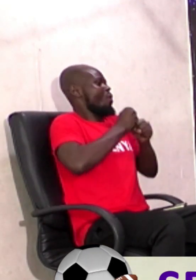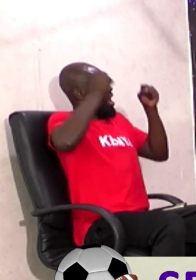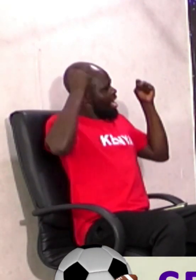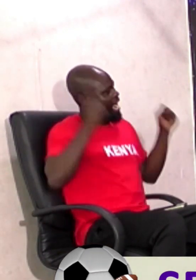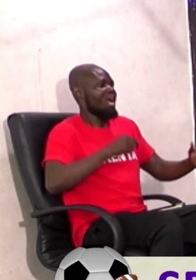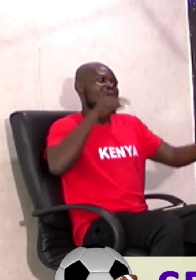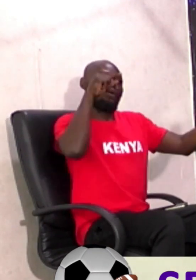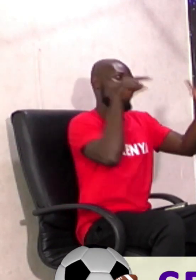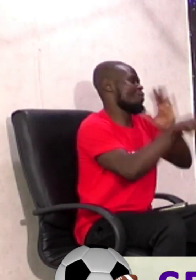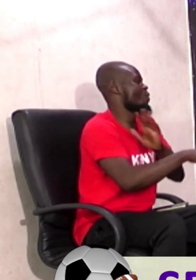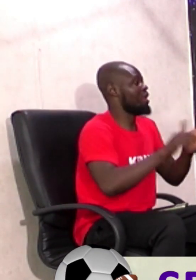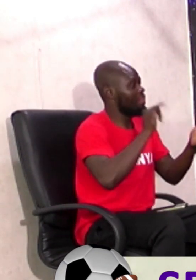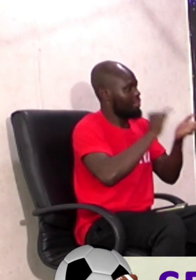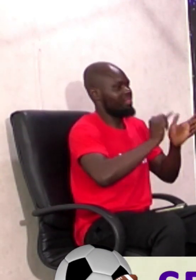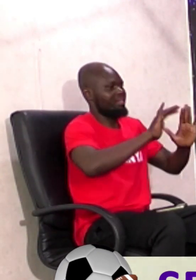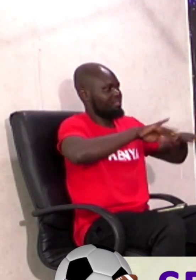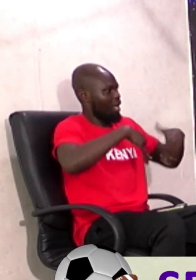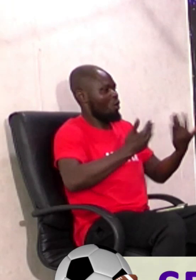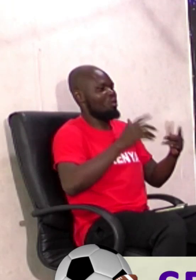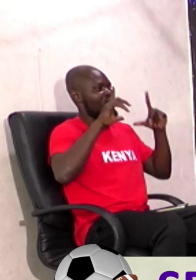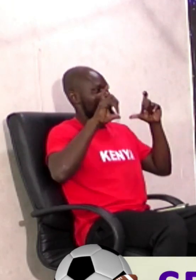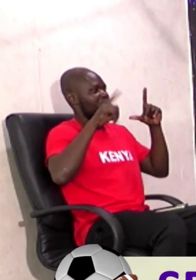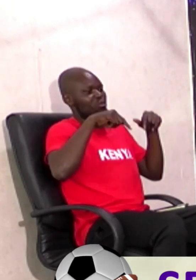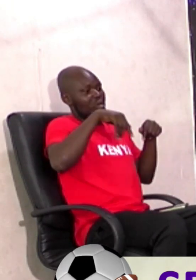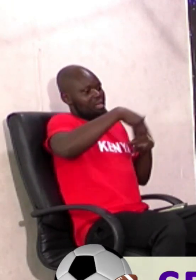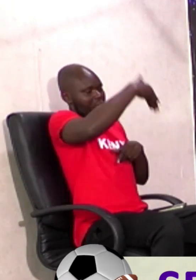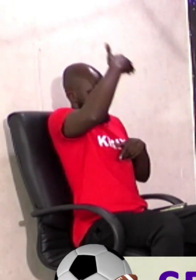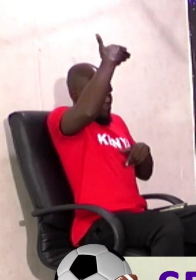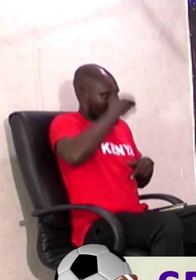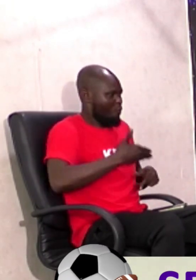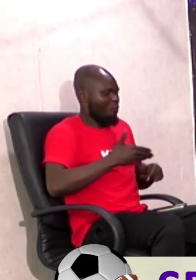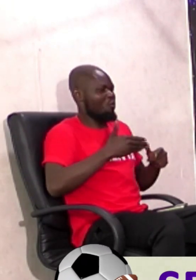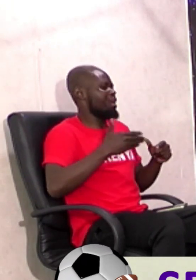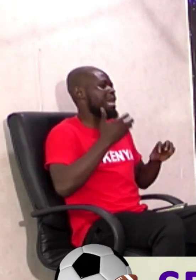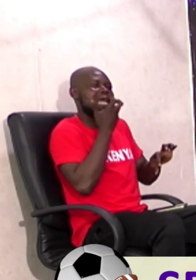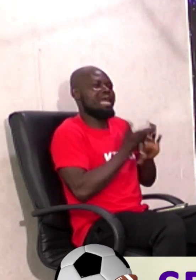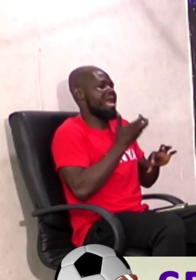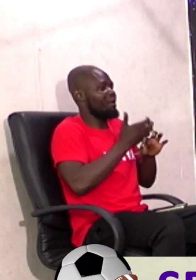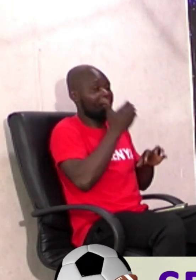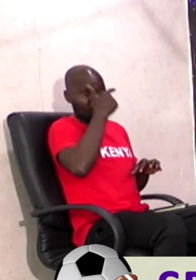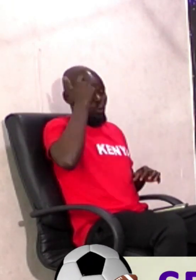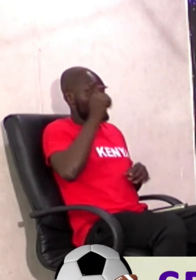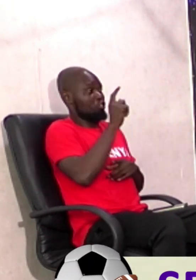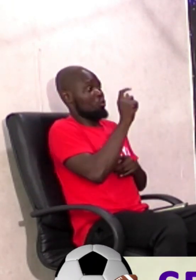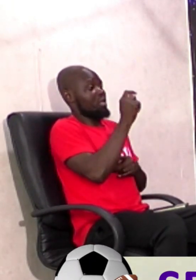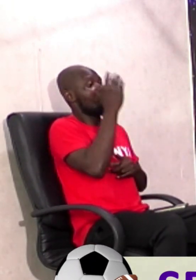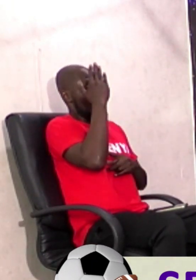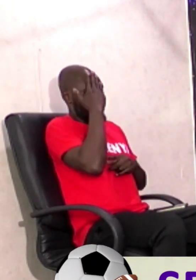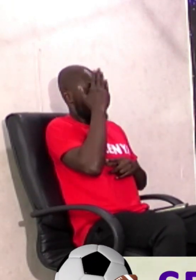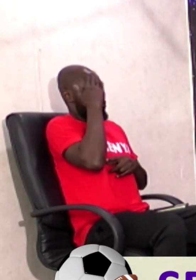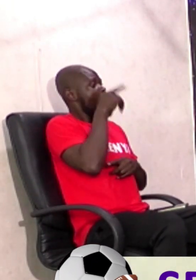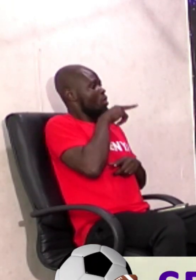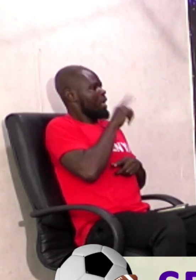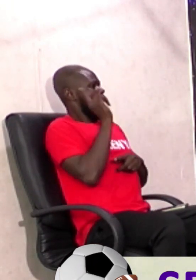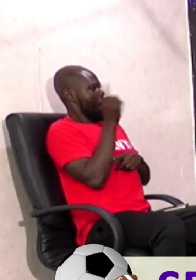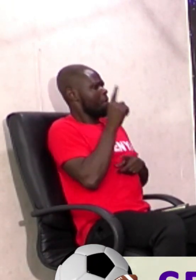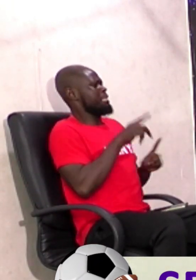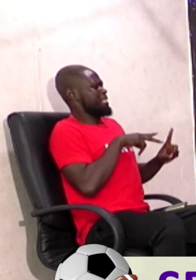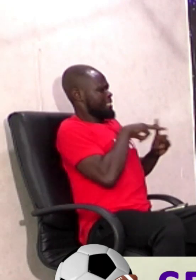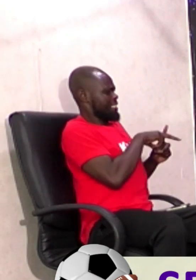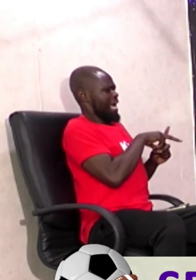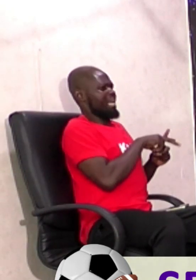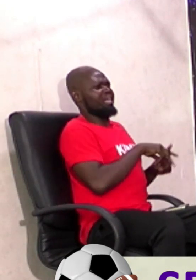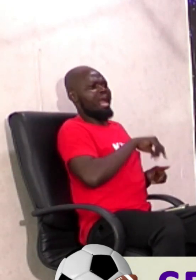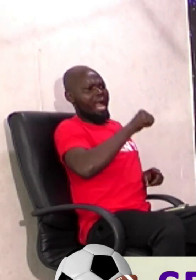meaning that they were just lucky, and the defense of Tottenham was very much strong.